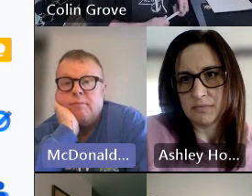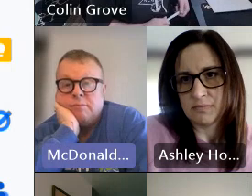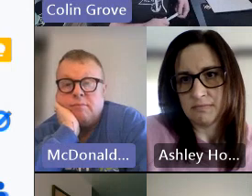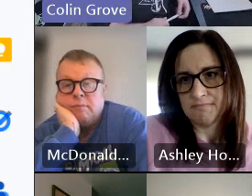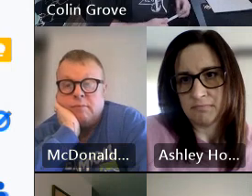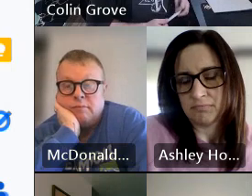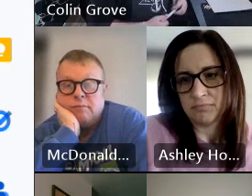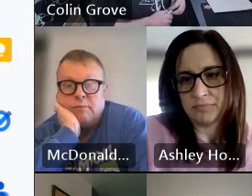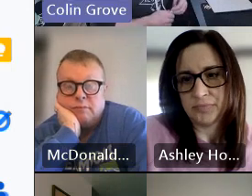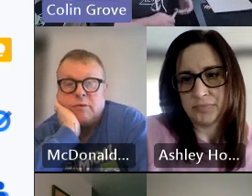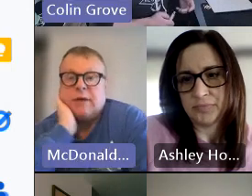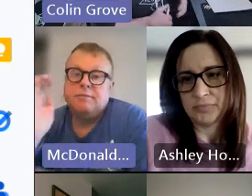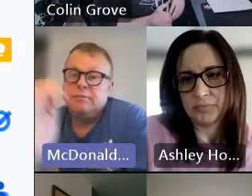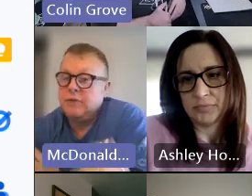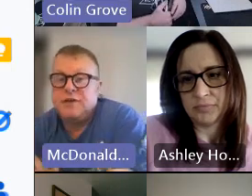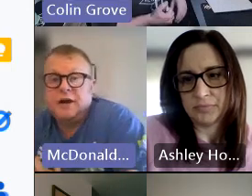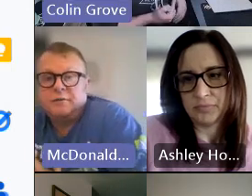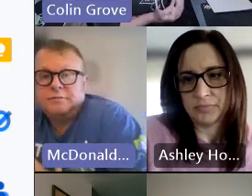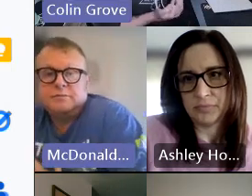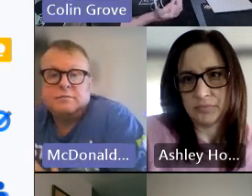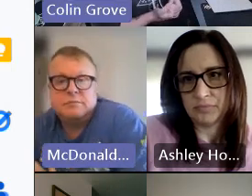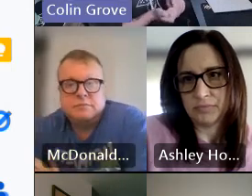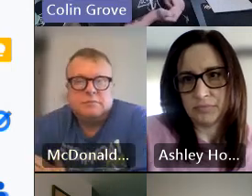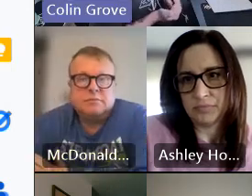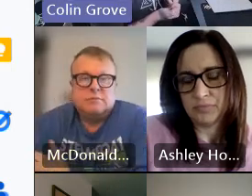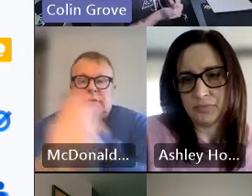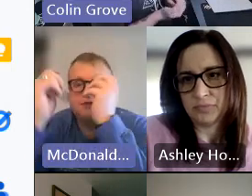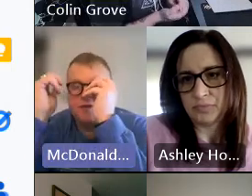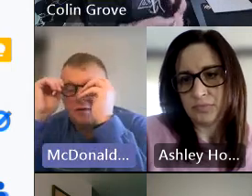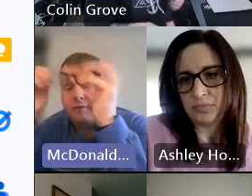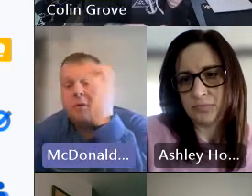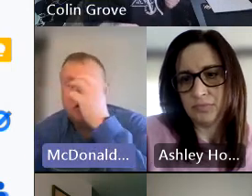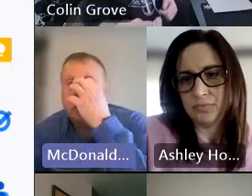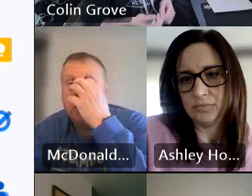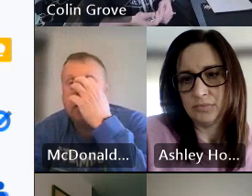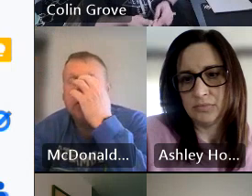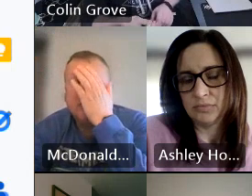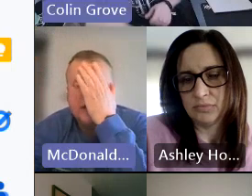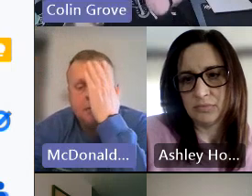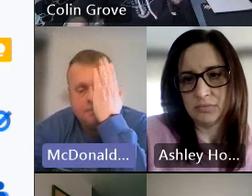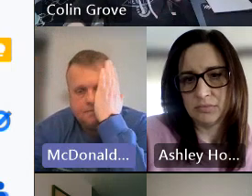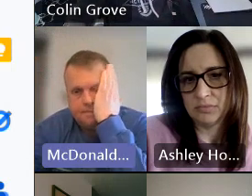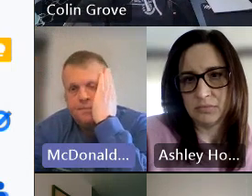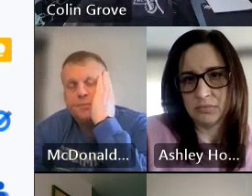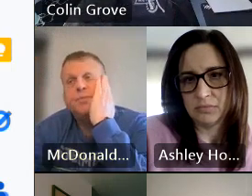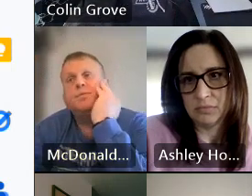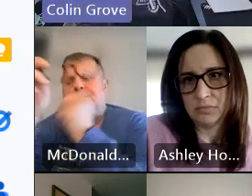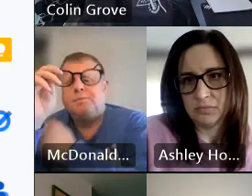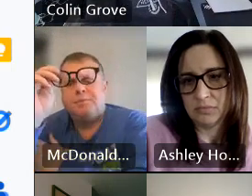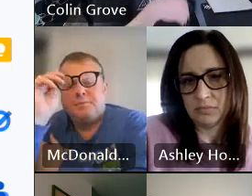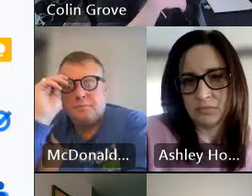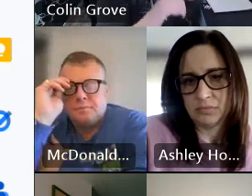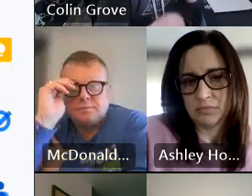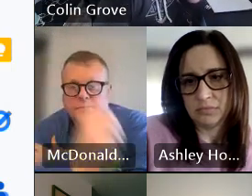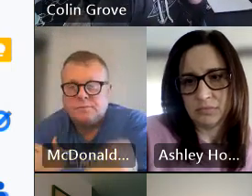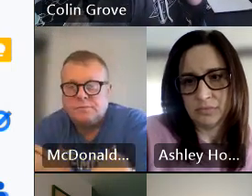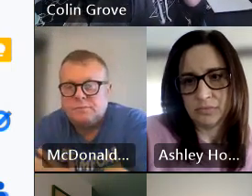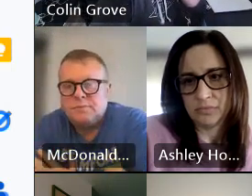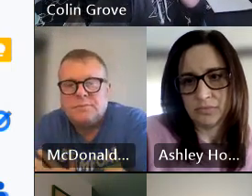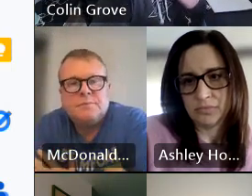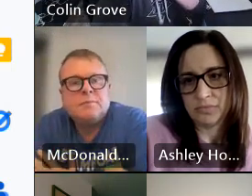Yeah. That's okay. That's fair. Right where I went. That's fair. Raquel?